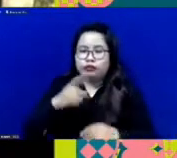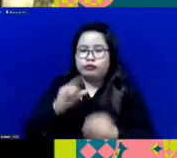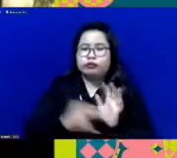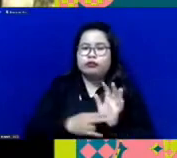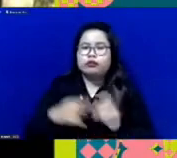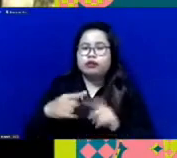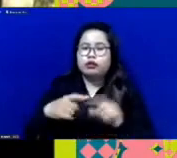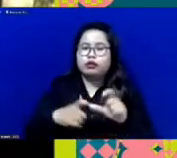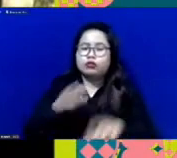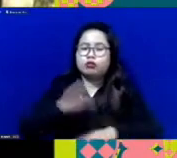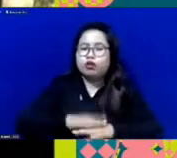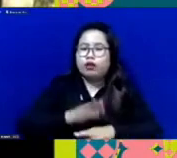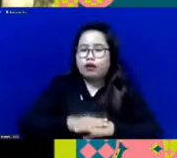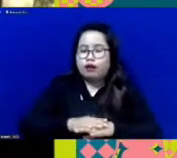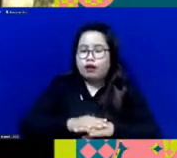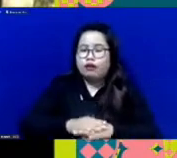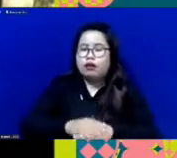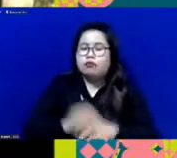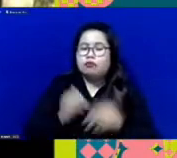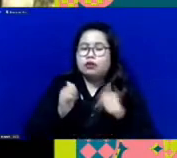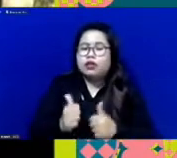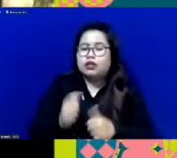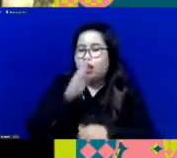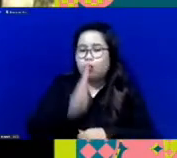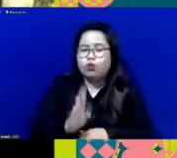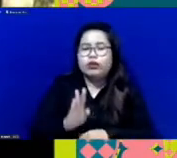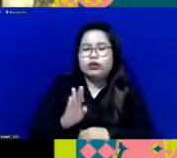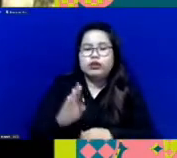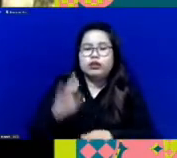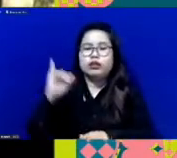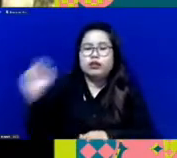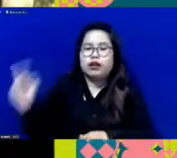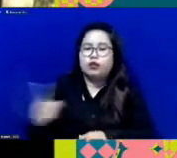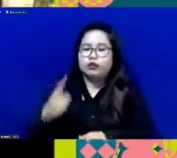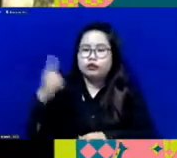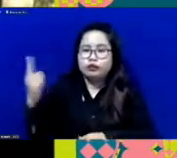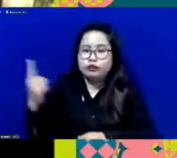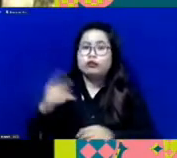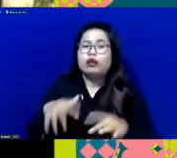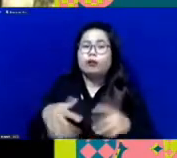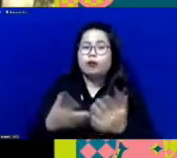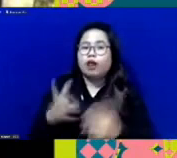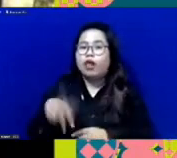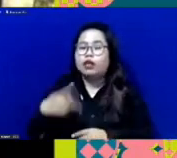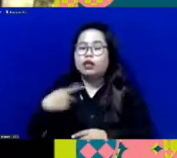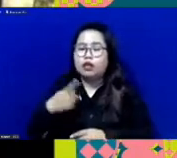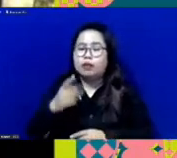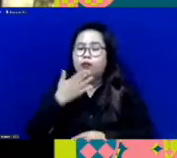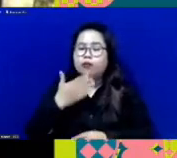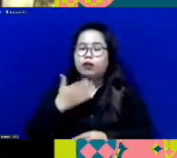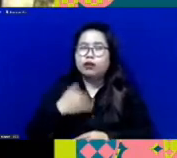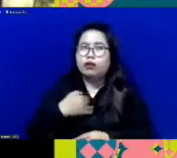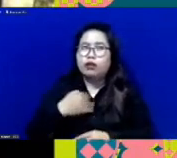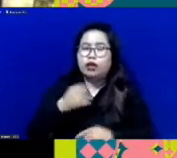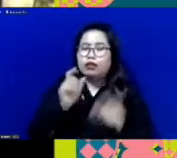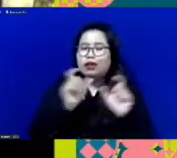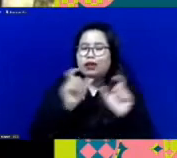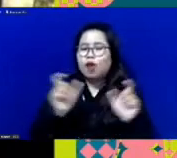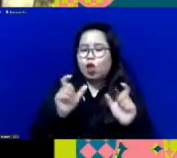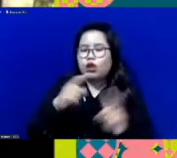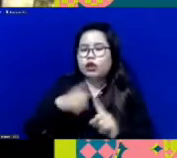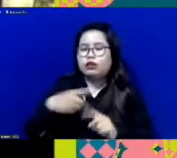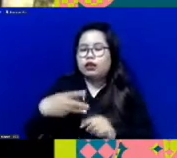internationally recognized. Even if we use different terminology, it consists of the same behaviors. So when we